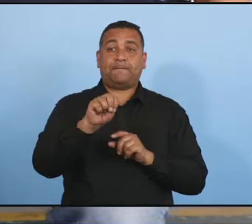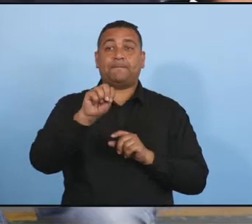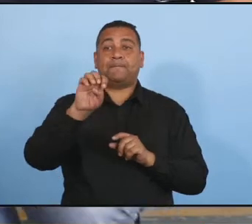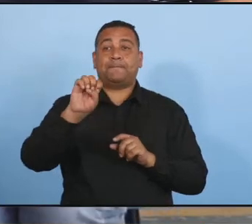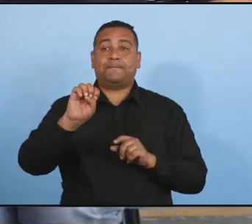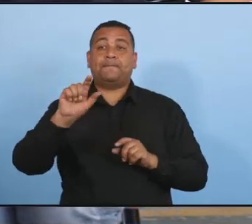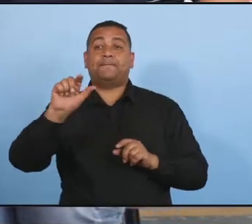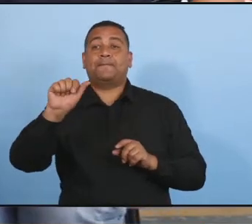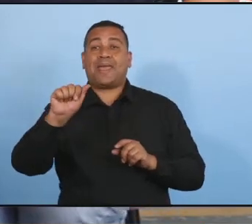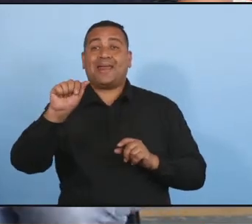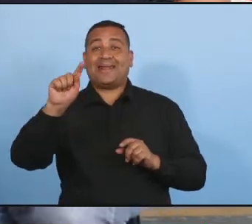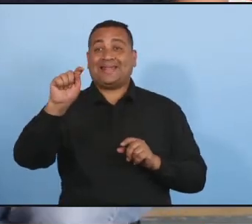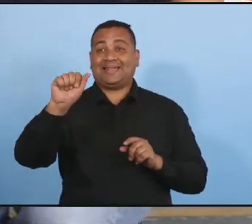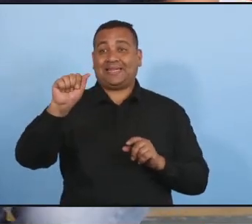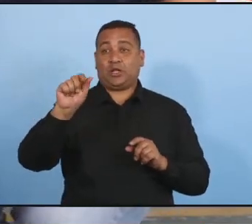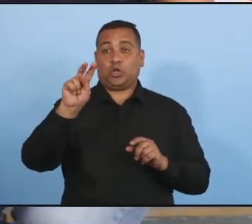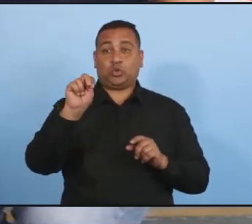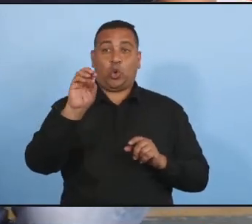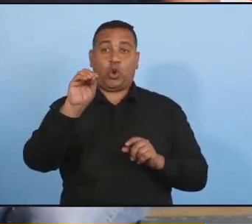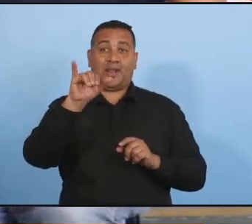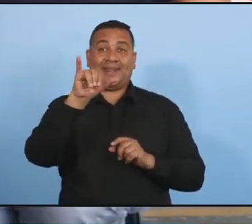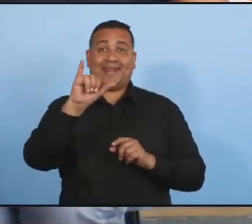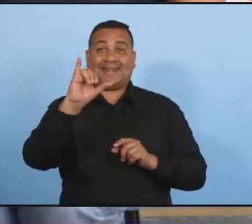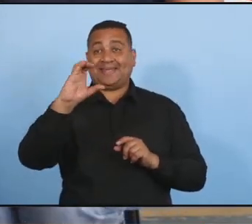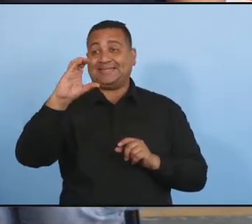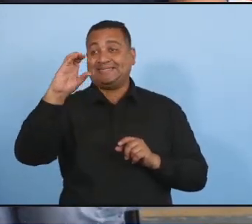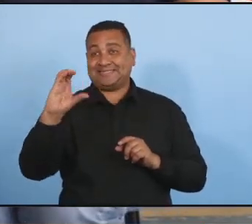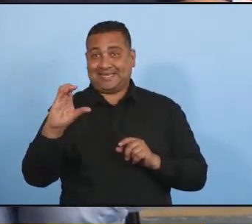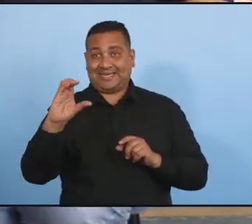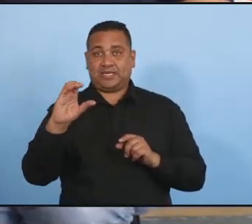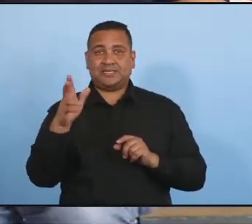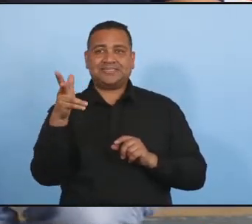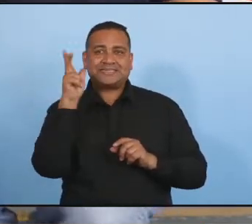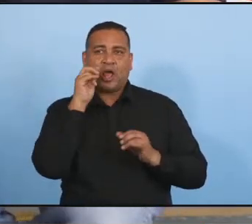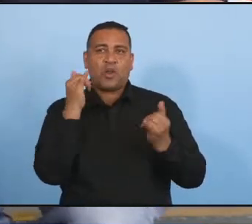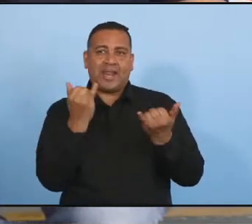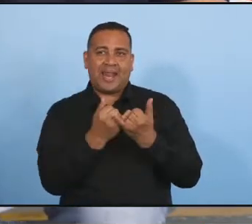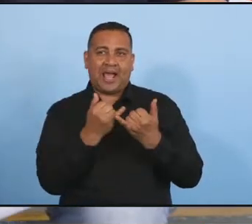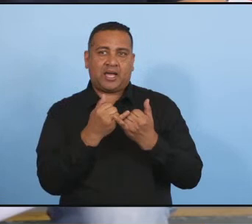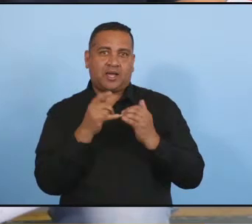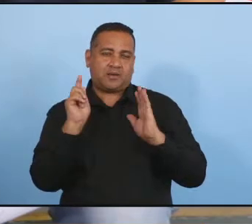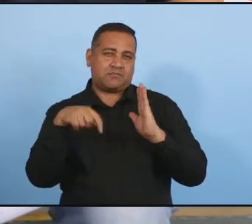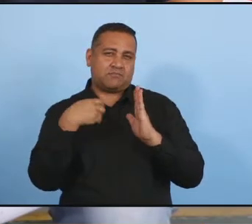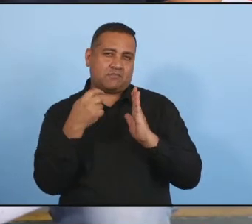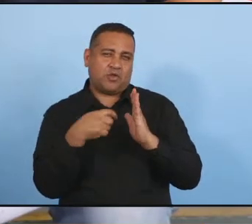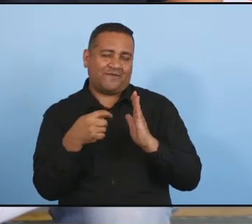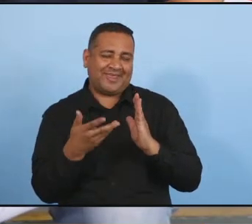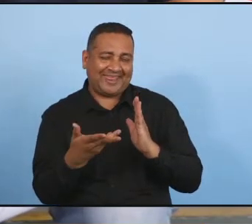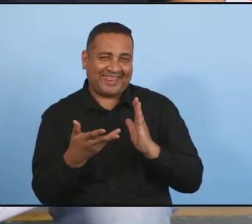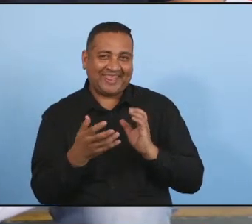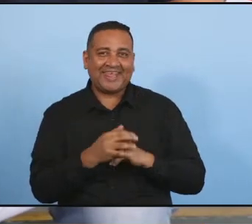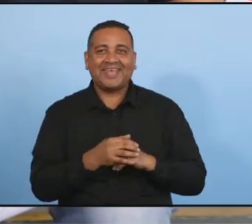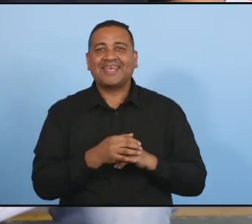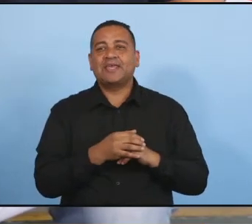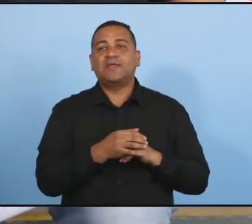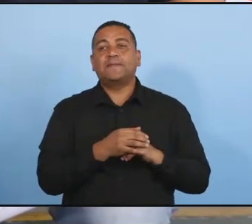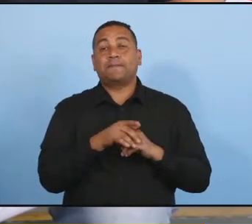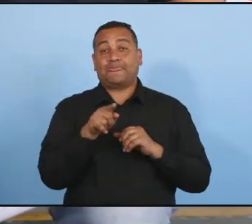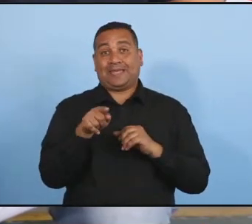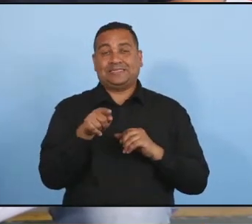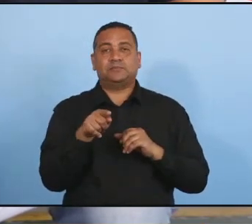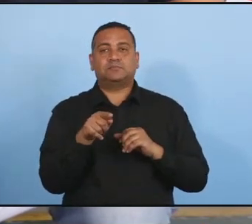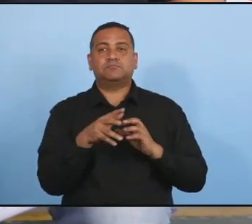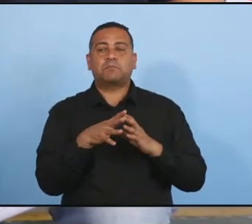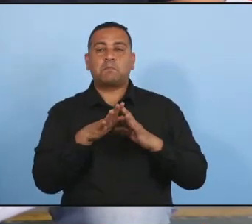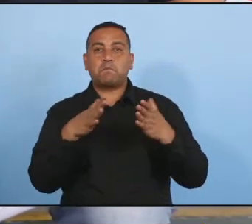movie. Yeah, does sound like a movie because it's quite a broad spectrum of things that happens there. Like you mentioned early